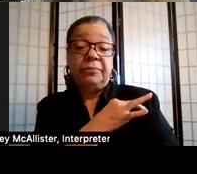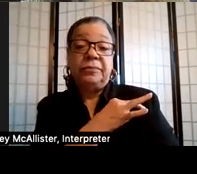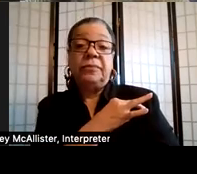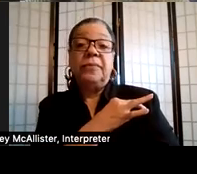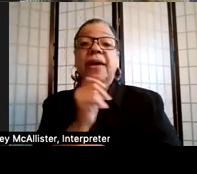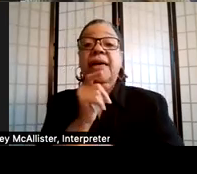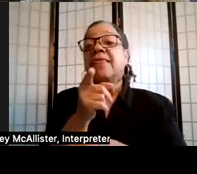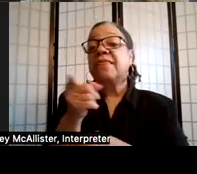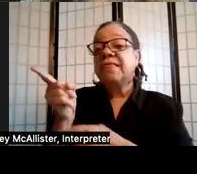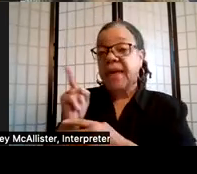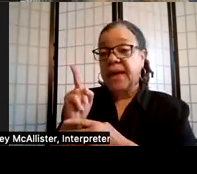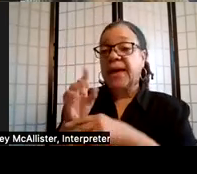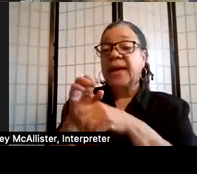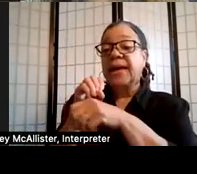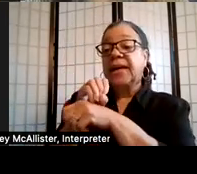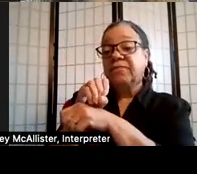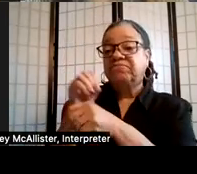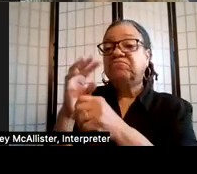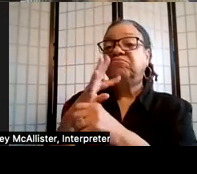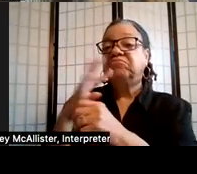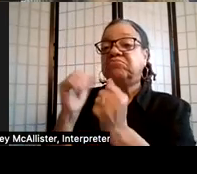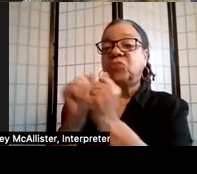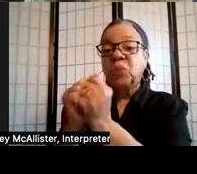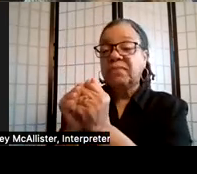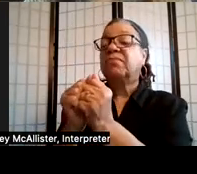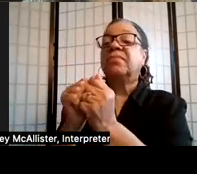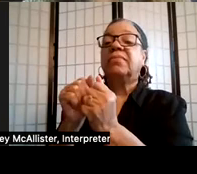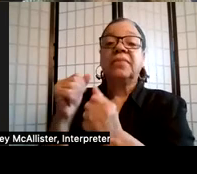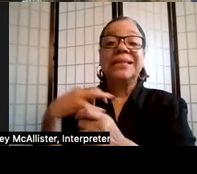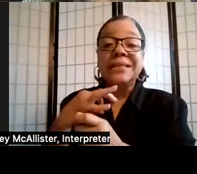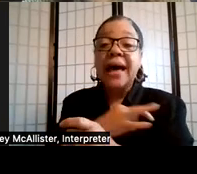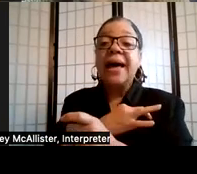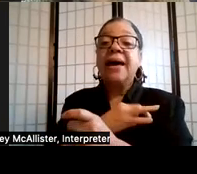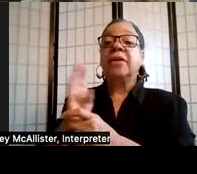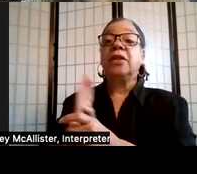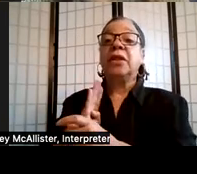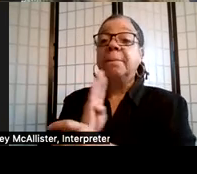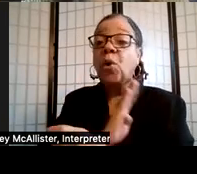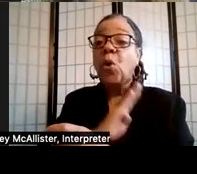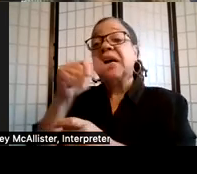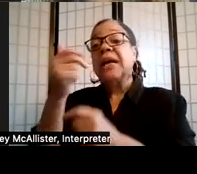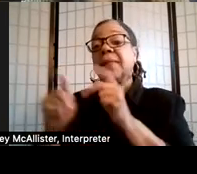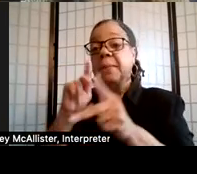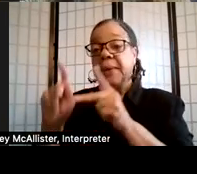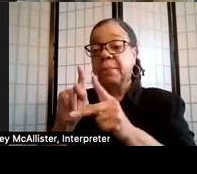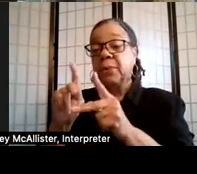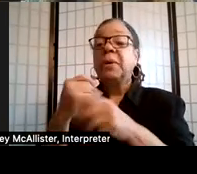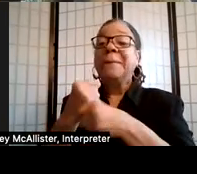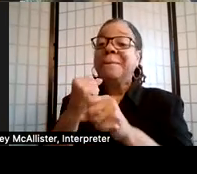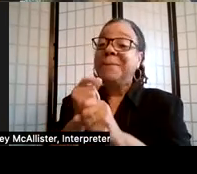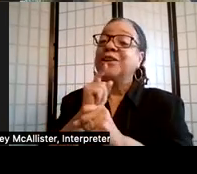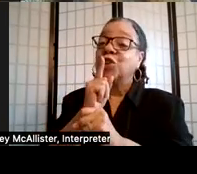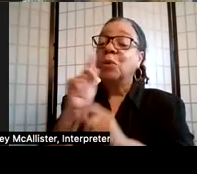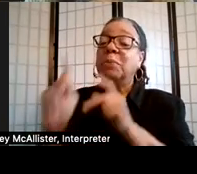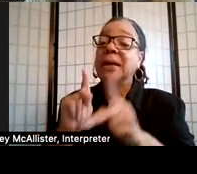They consult with staff, the board, the public to ensure that people can participate.